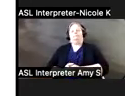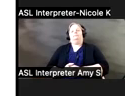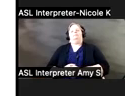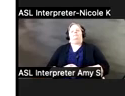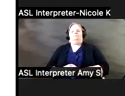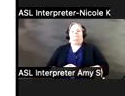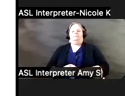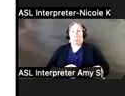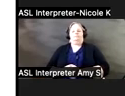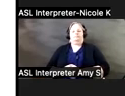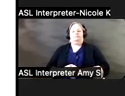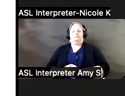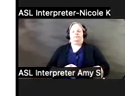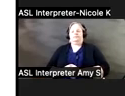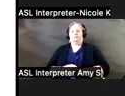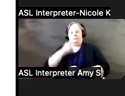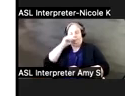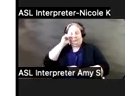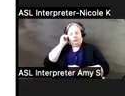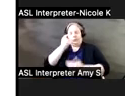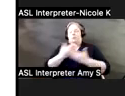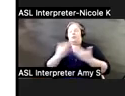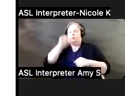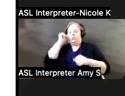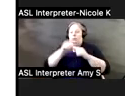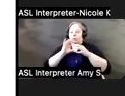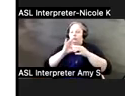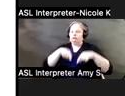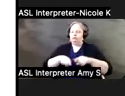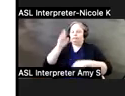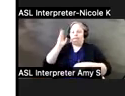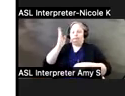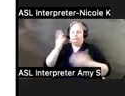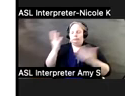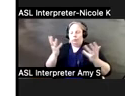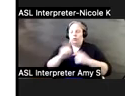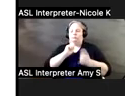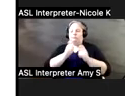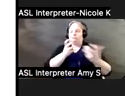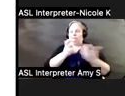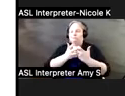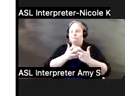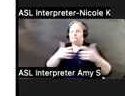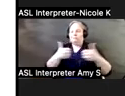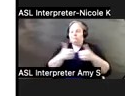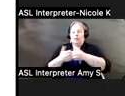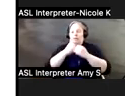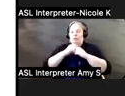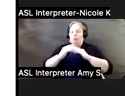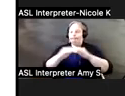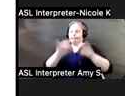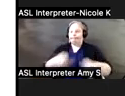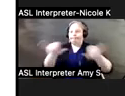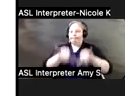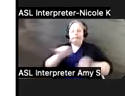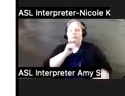So one thing I want to have everyone keep in their mind throughout the whole presentation is adaptive gaming isn't this static thing, and adaptive